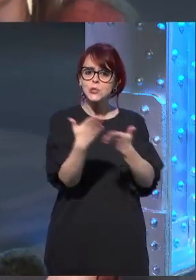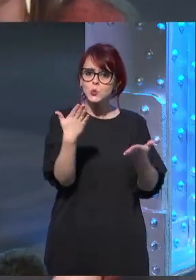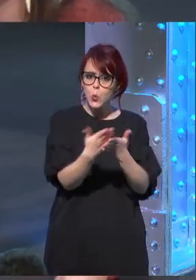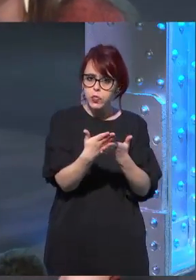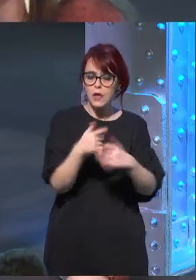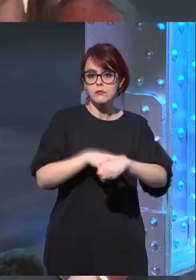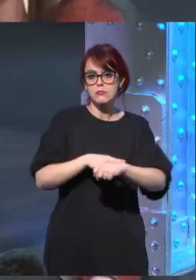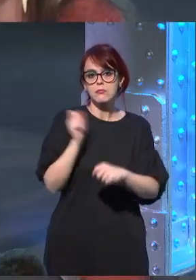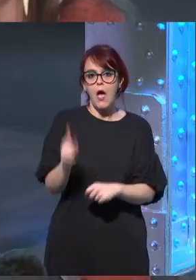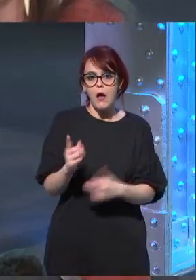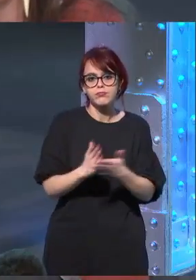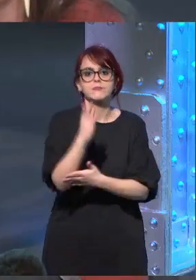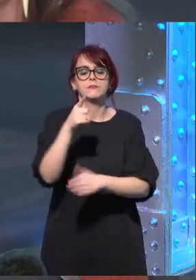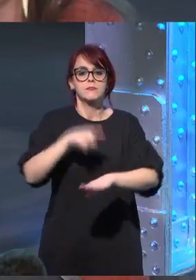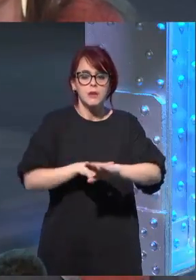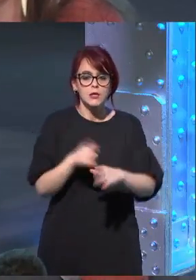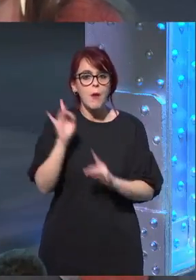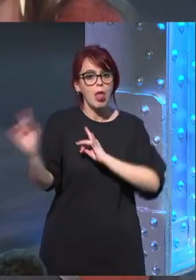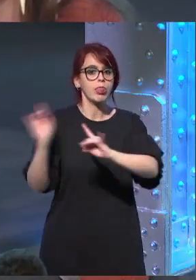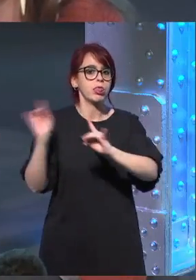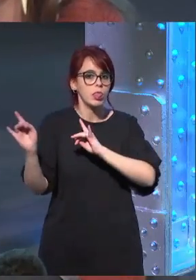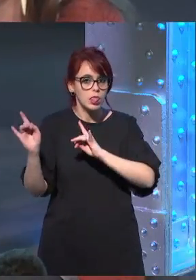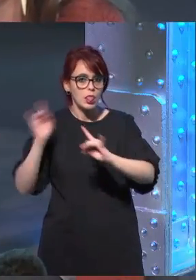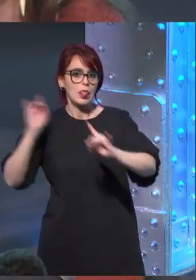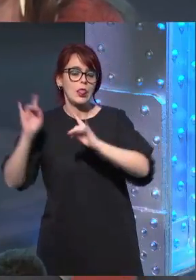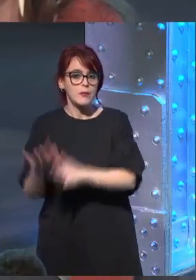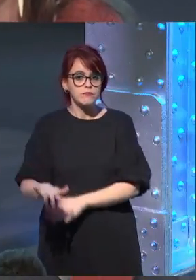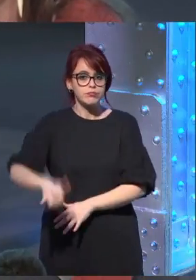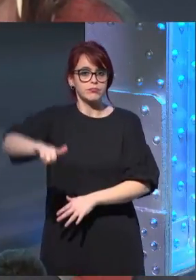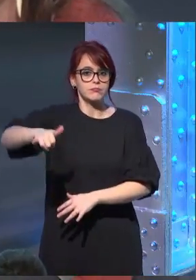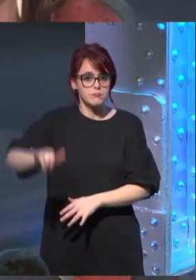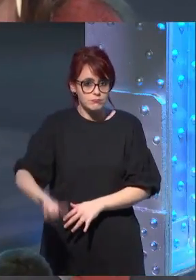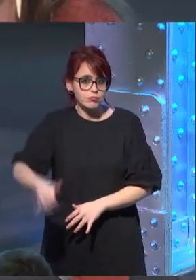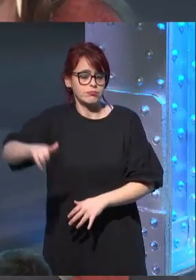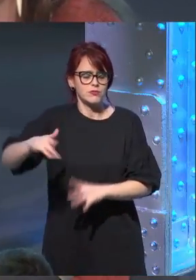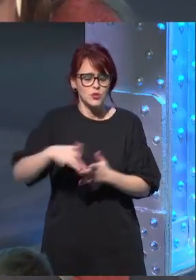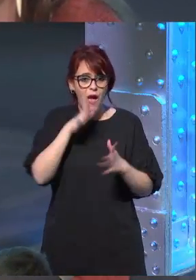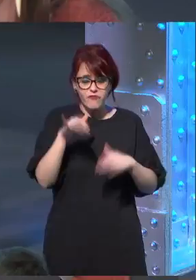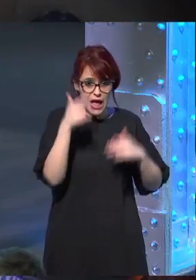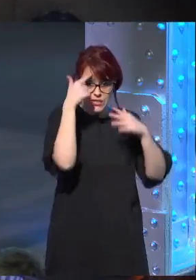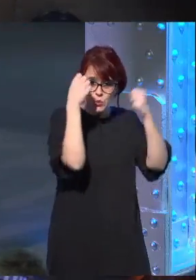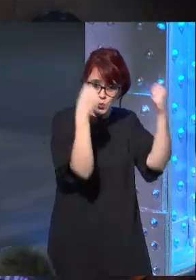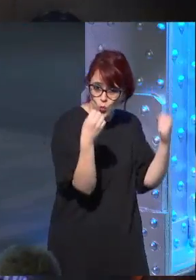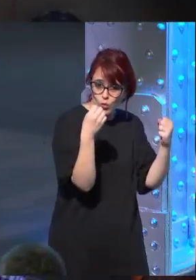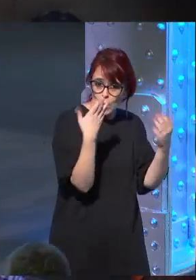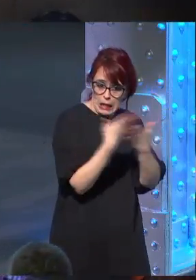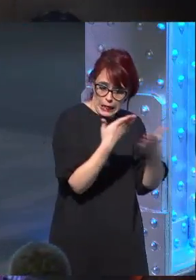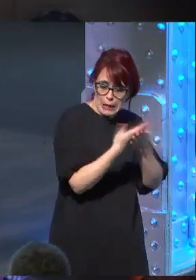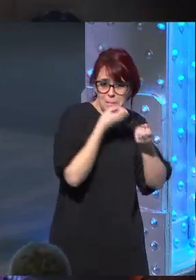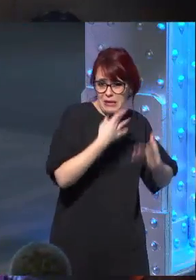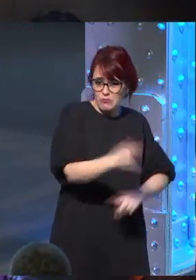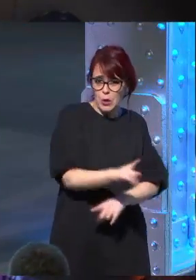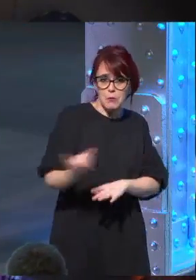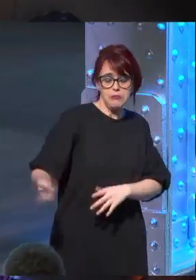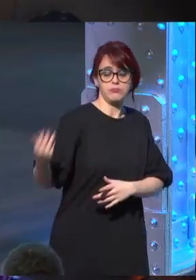nothing bad happens, but I'd rather see it. The problem is if you're studying and you get notifications all the time, are you really focusing